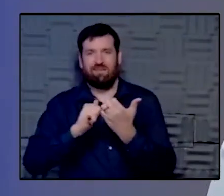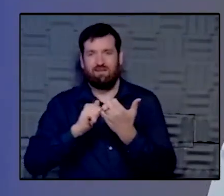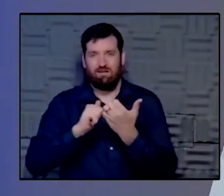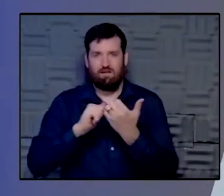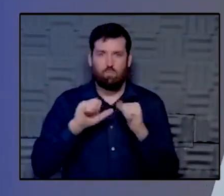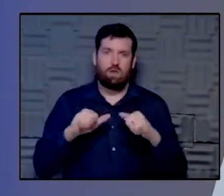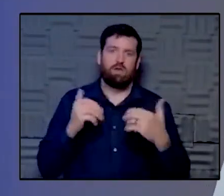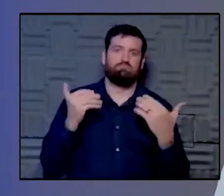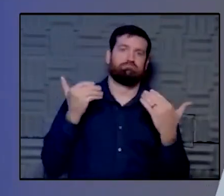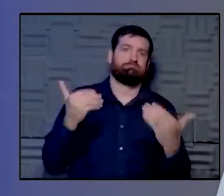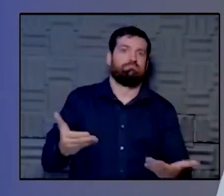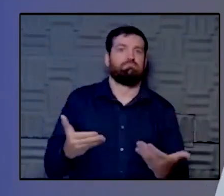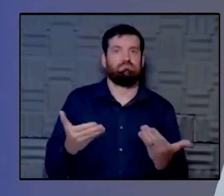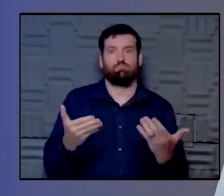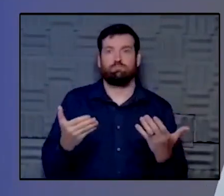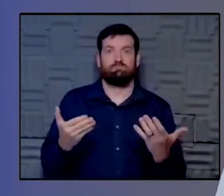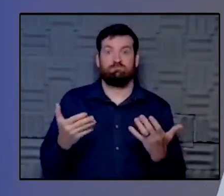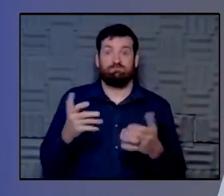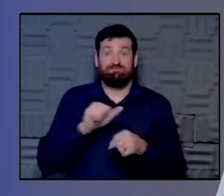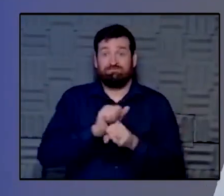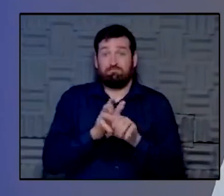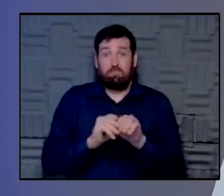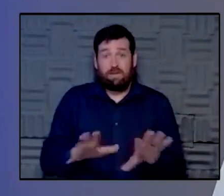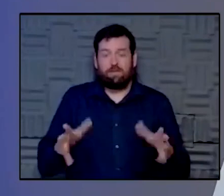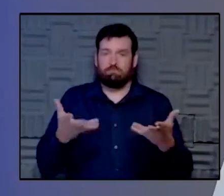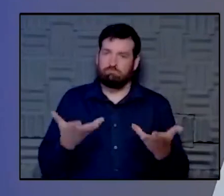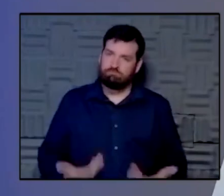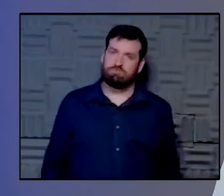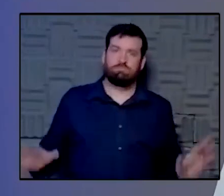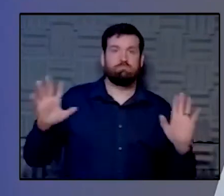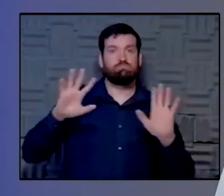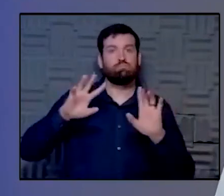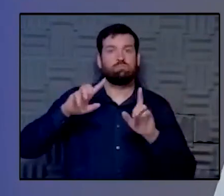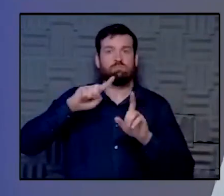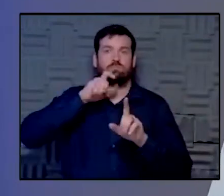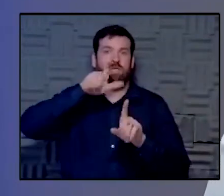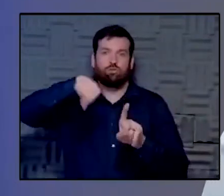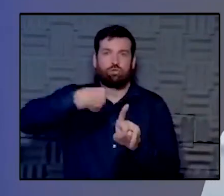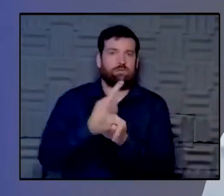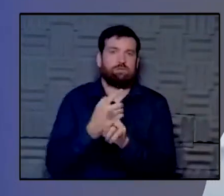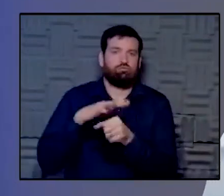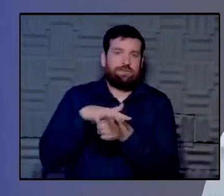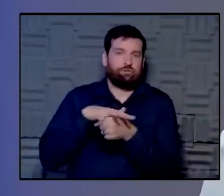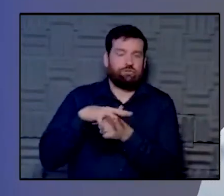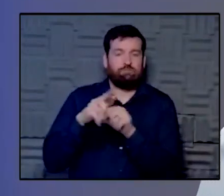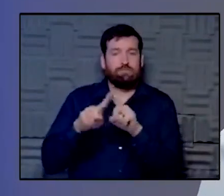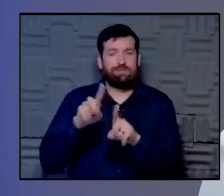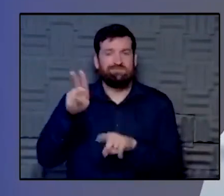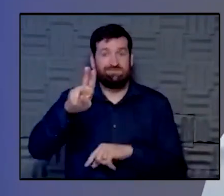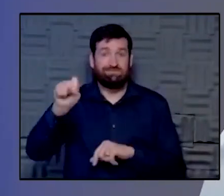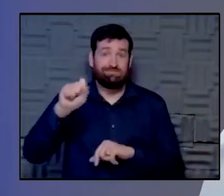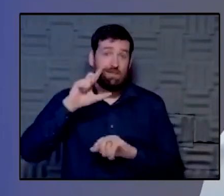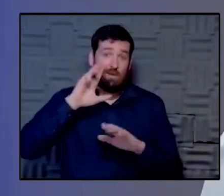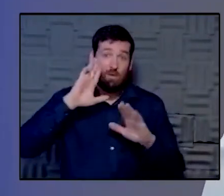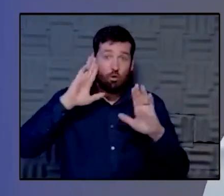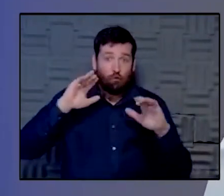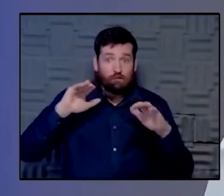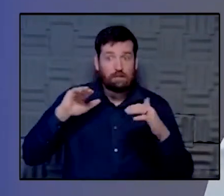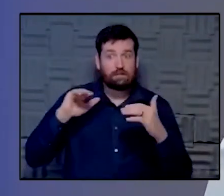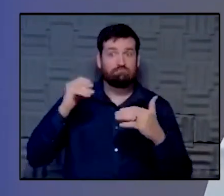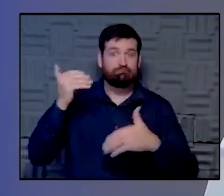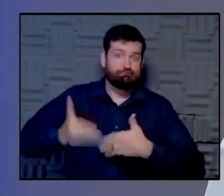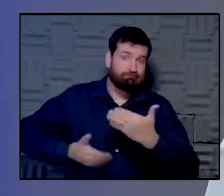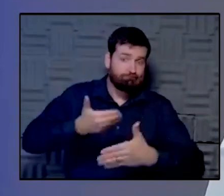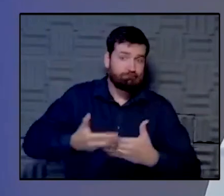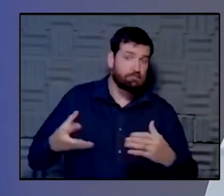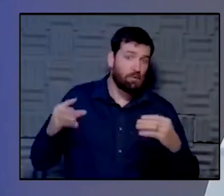able to move out of the pandemic, not only as a region, but as a country, and hopefully as we get more